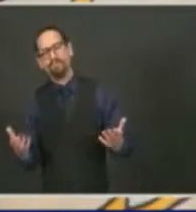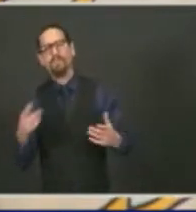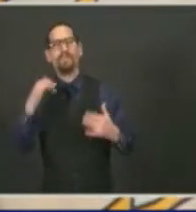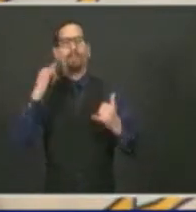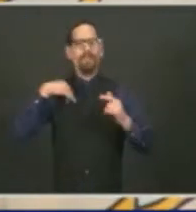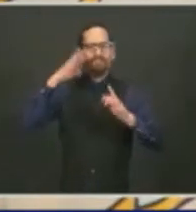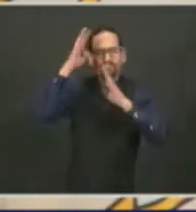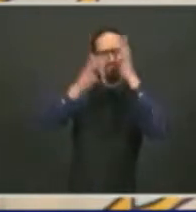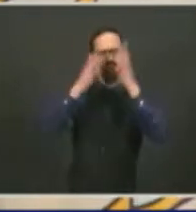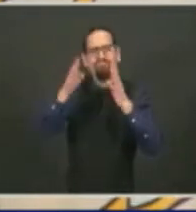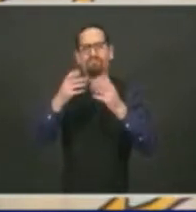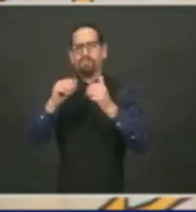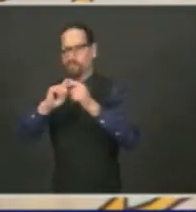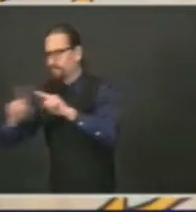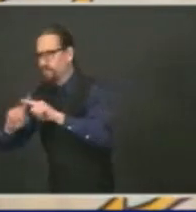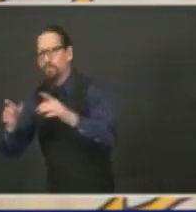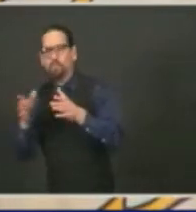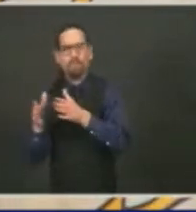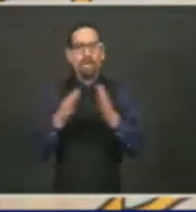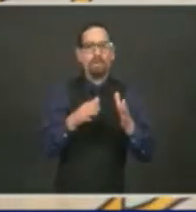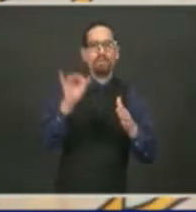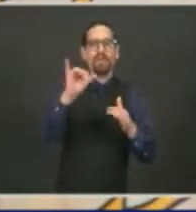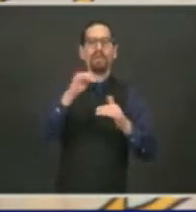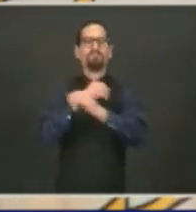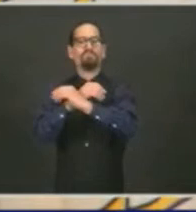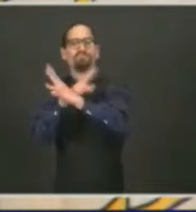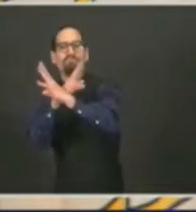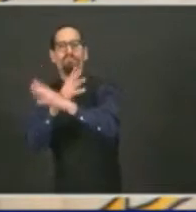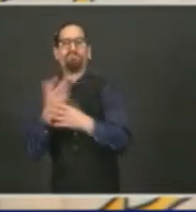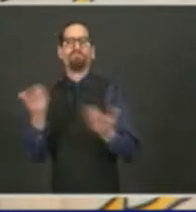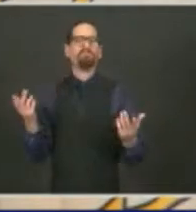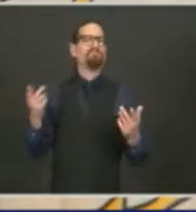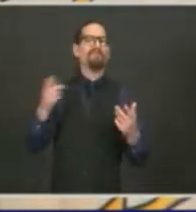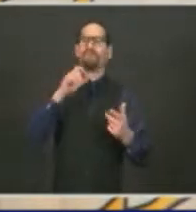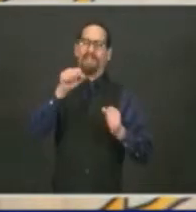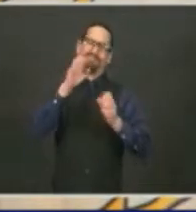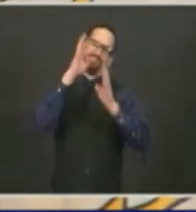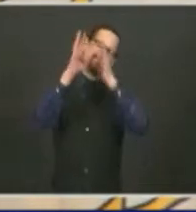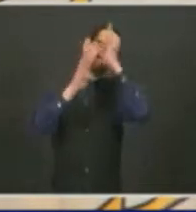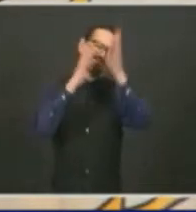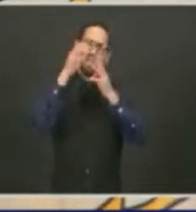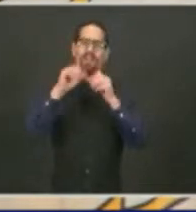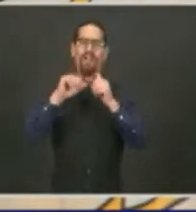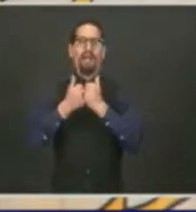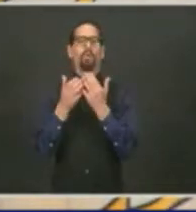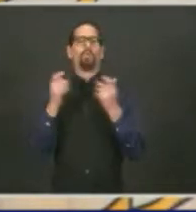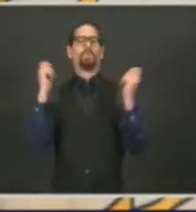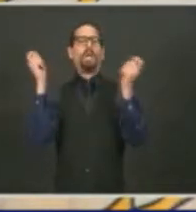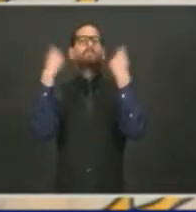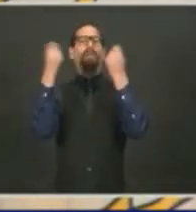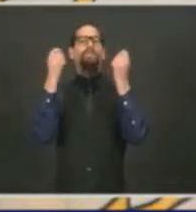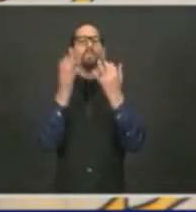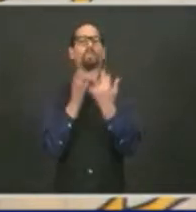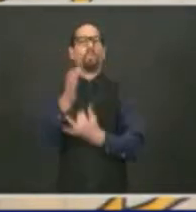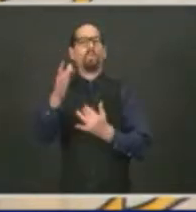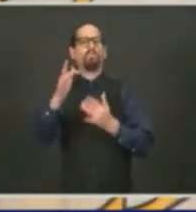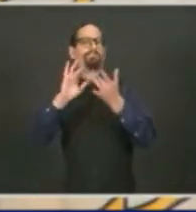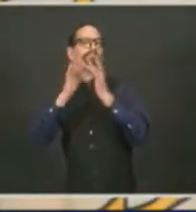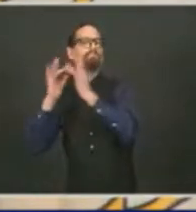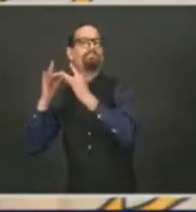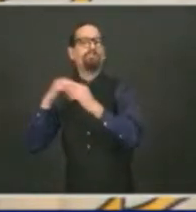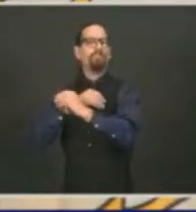you, please, to celebrate with the people that you live with. And bear in mind